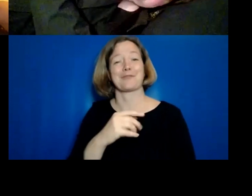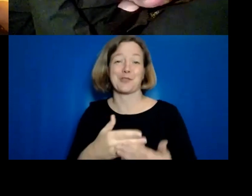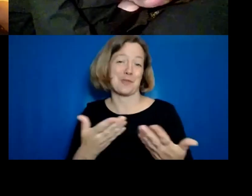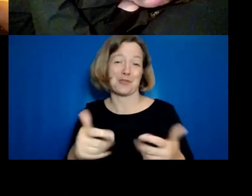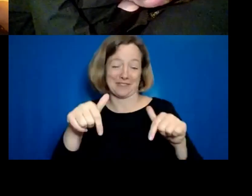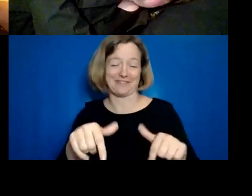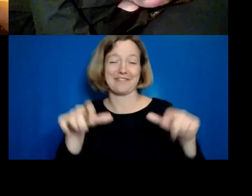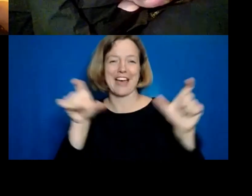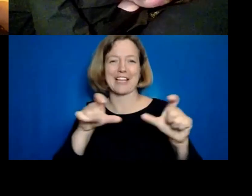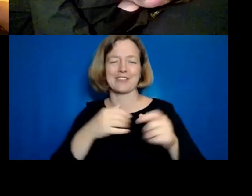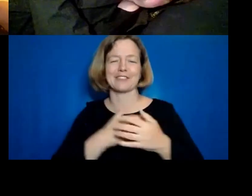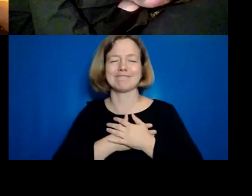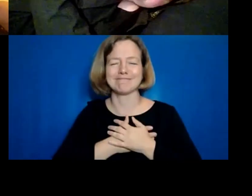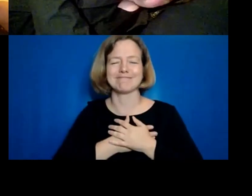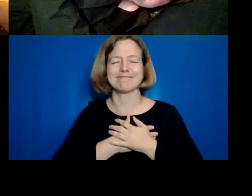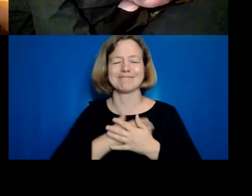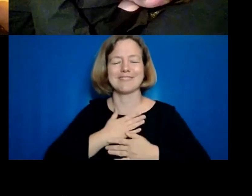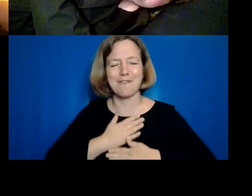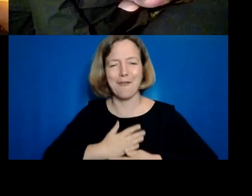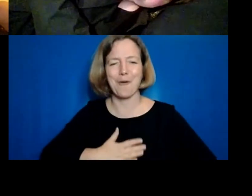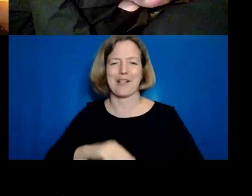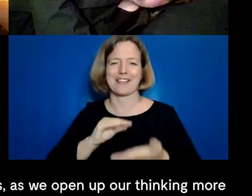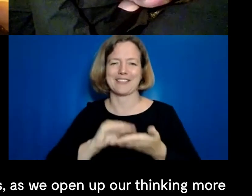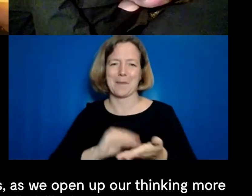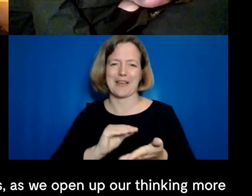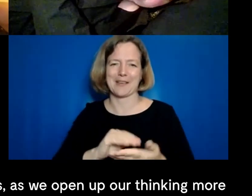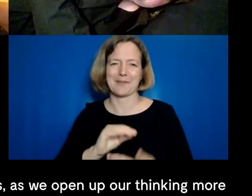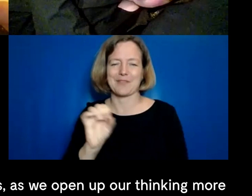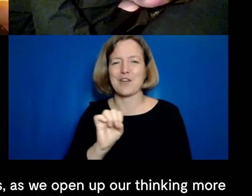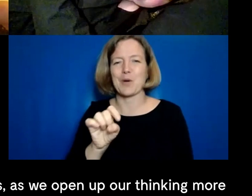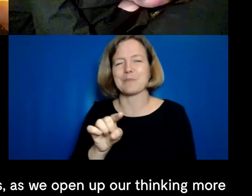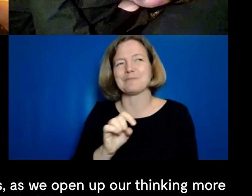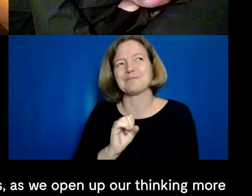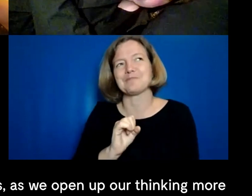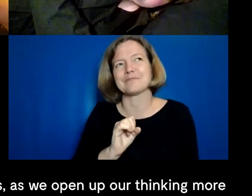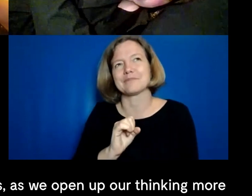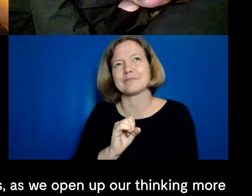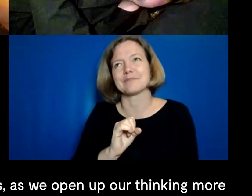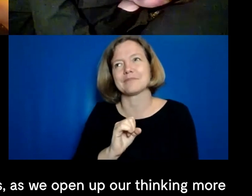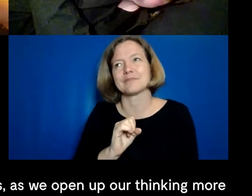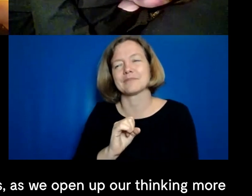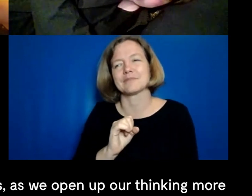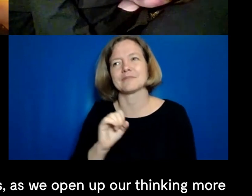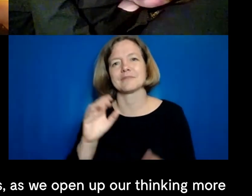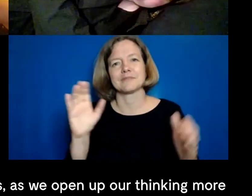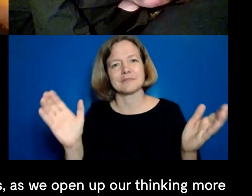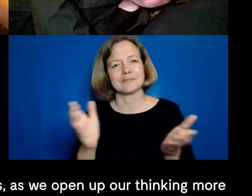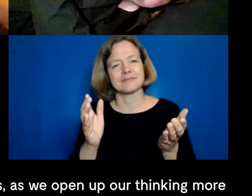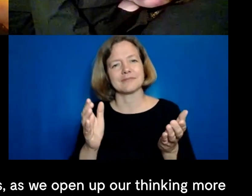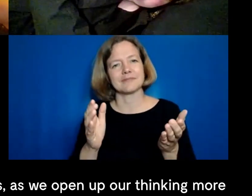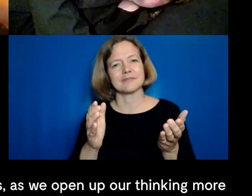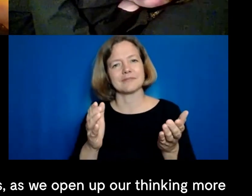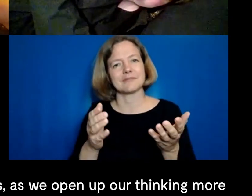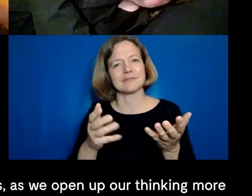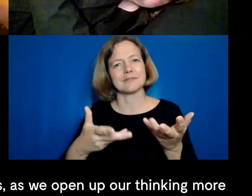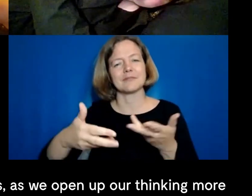event, wanting to know, as we can become more porous, or as we open up our thinking more